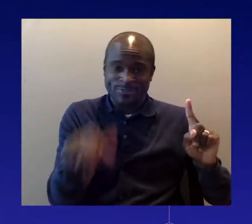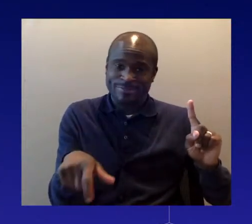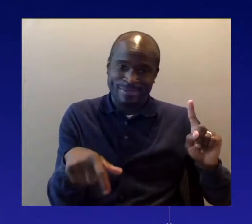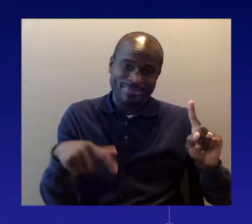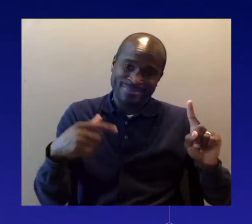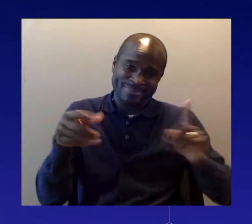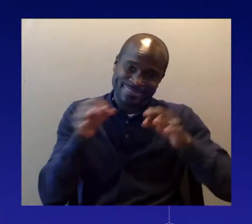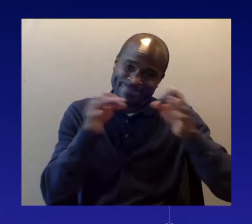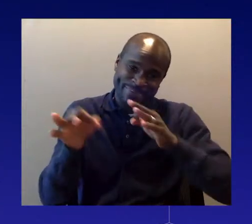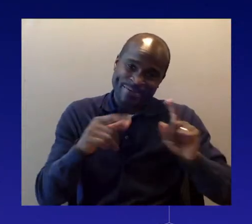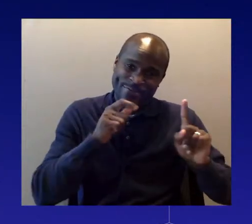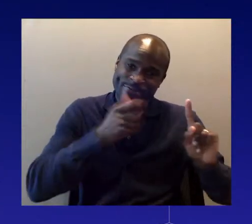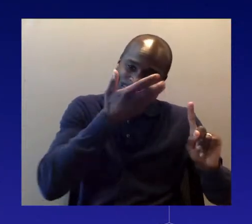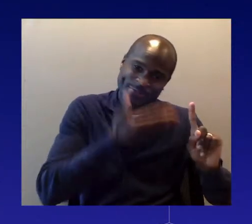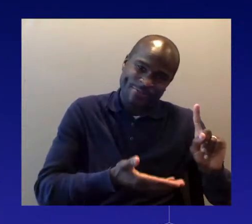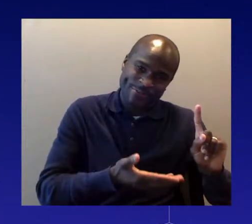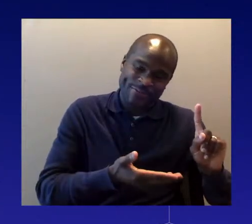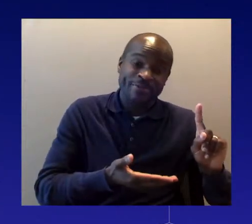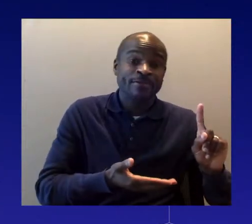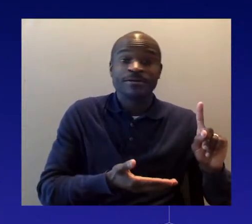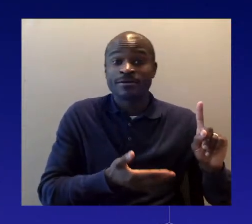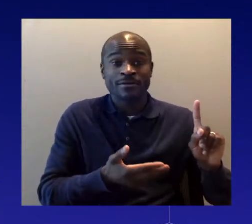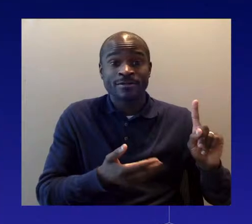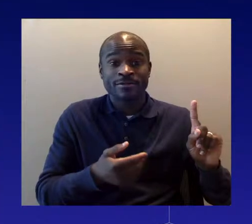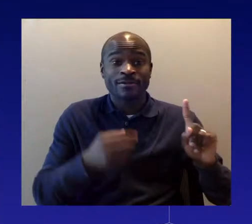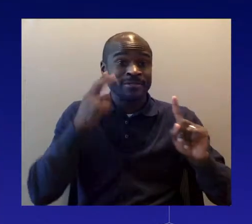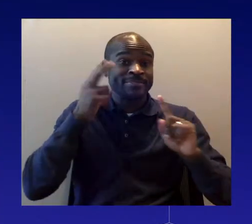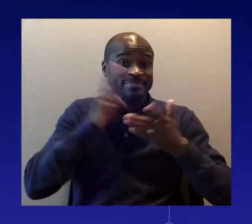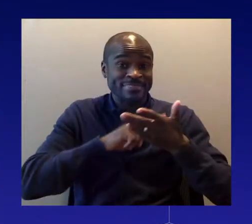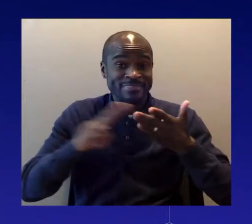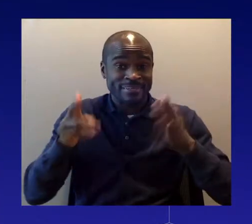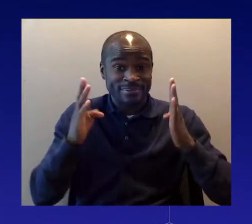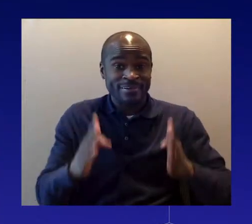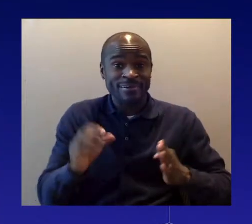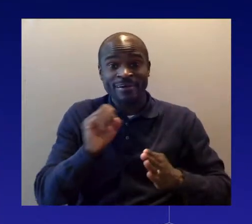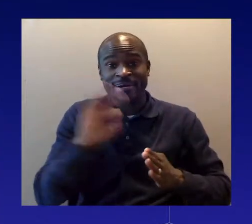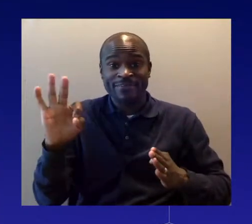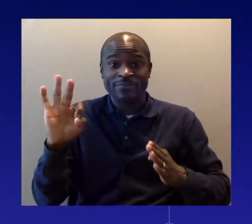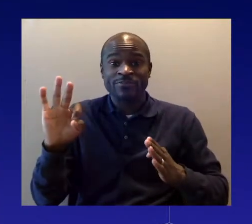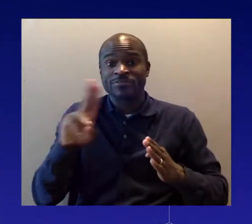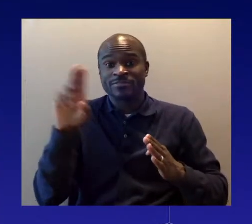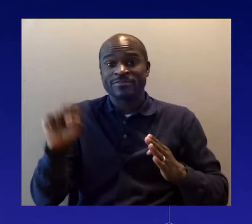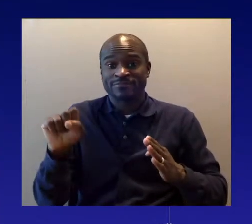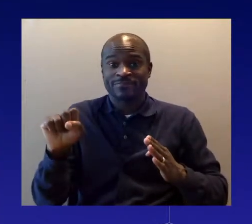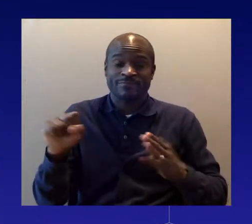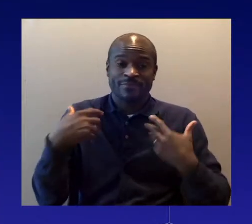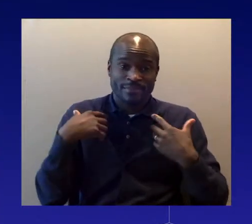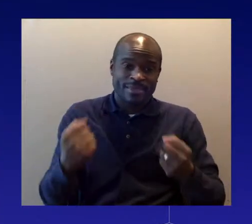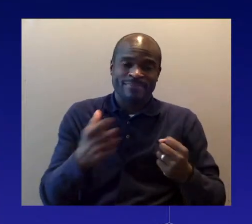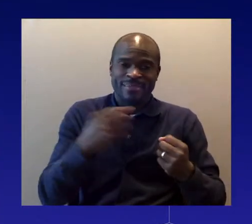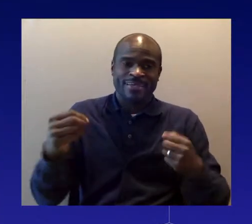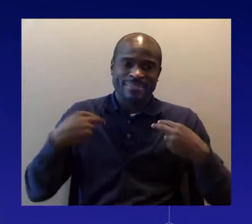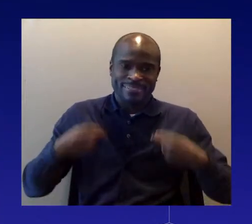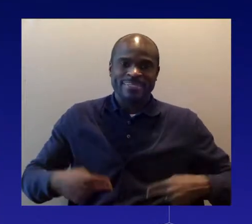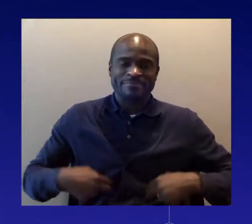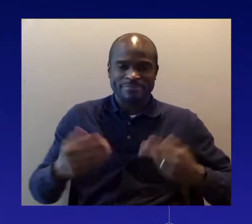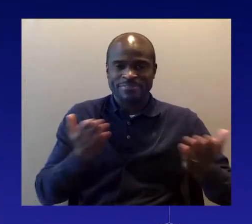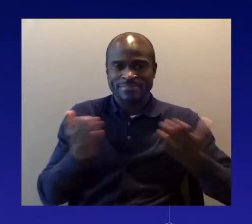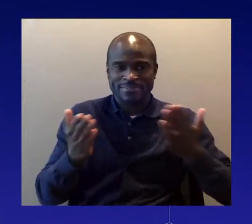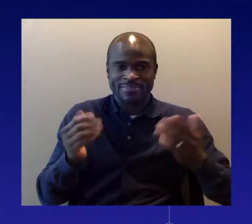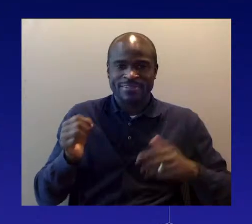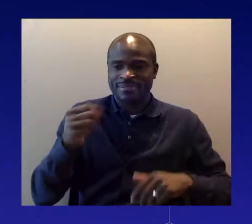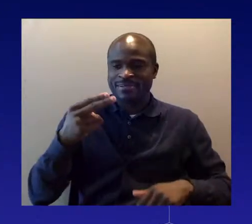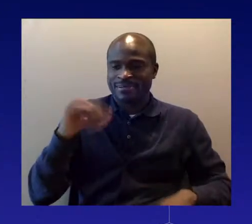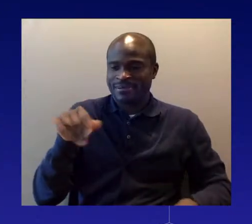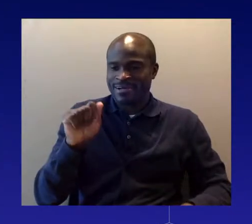so pleased to have with us today the Secretary of the United States Department of Health and Human Services, Secretary Xavier